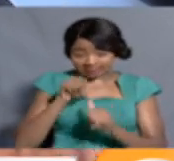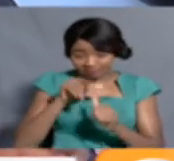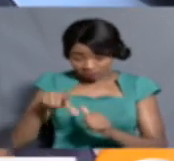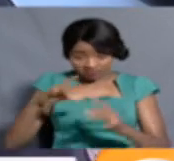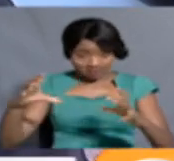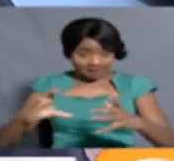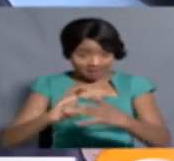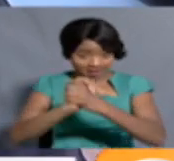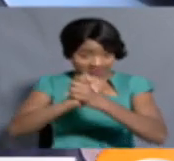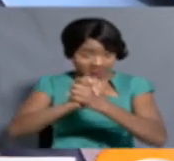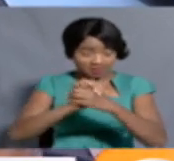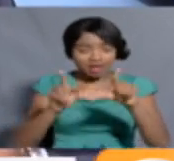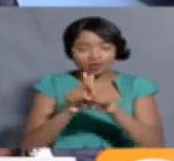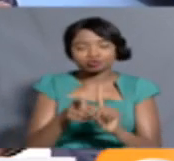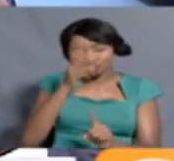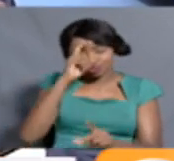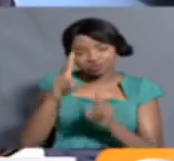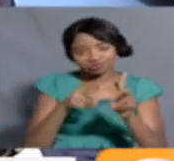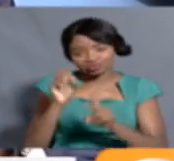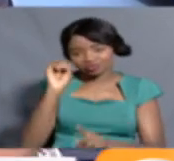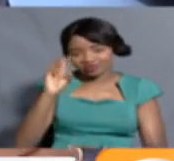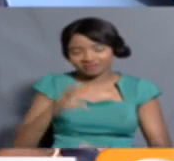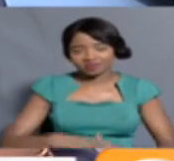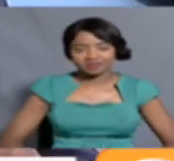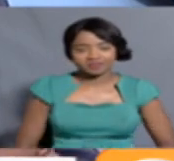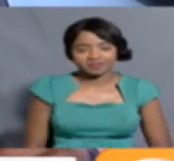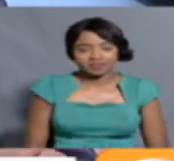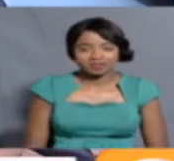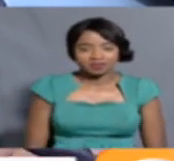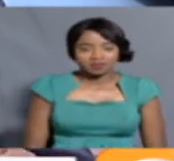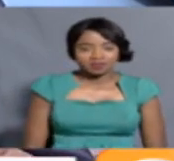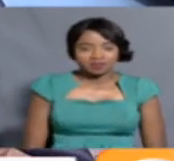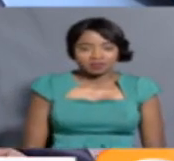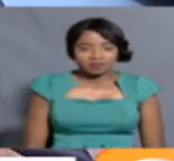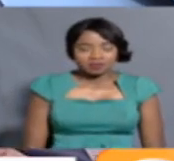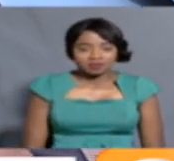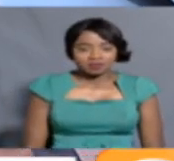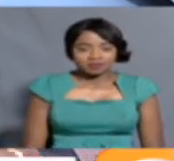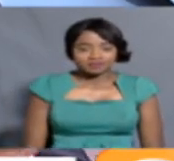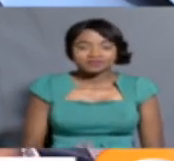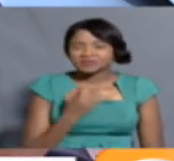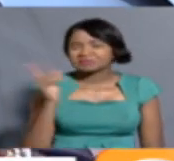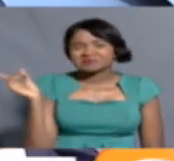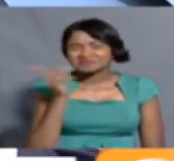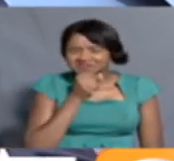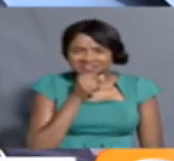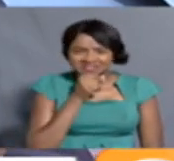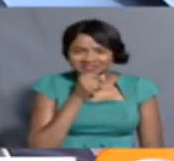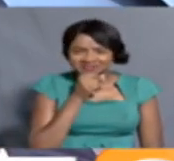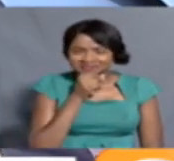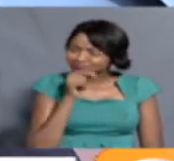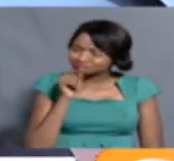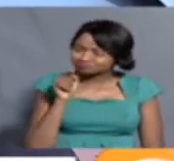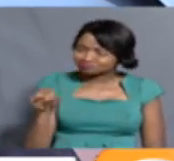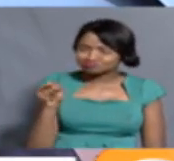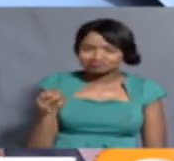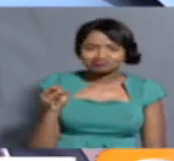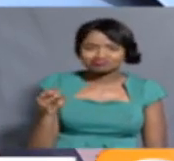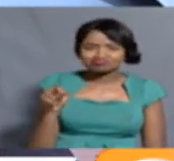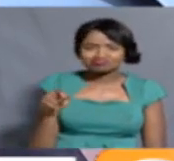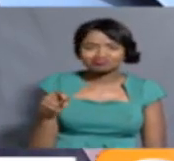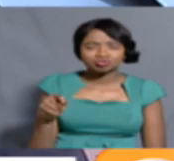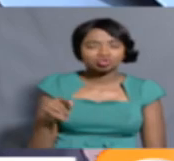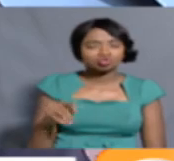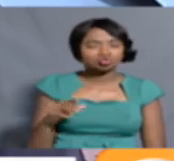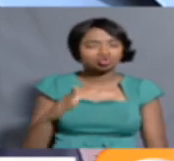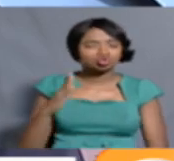the 2022 debate. And I think we've said it before in this set, that he is increasingly